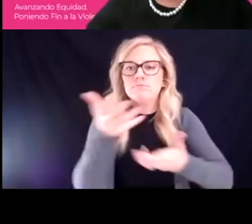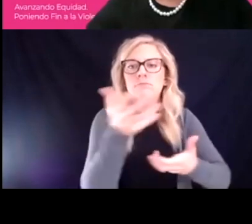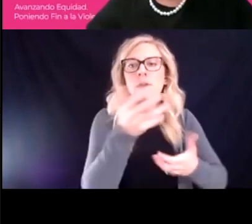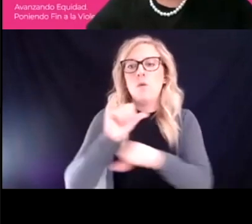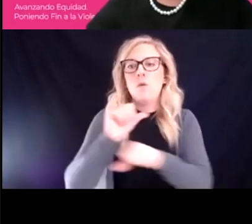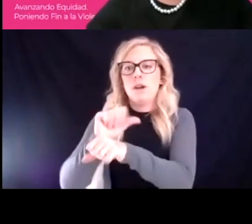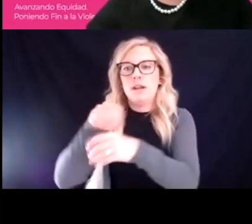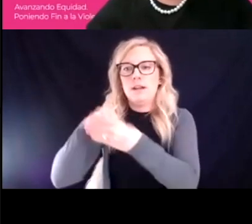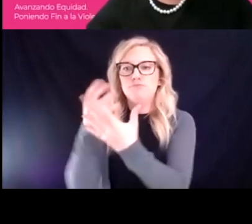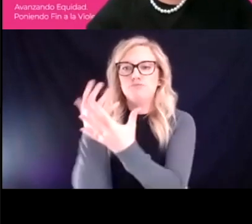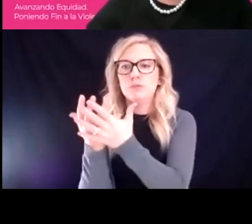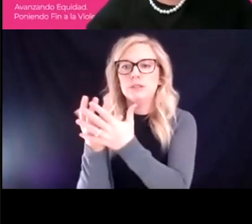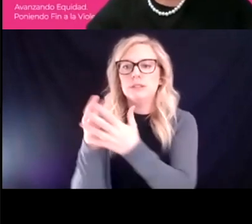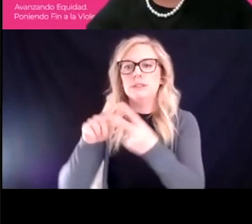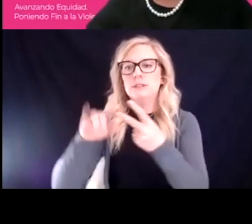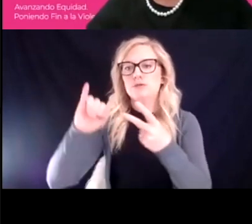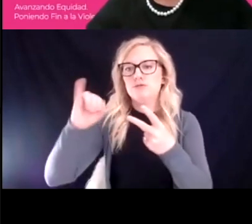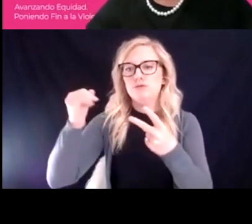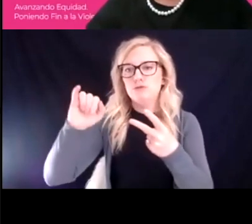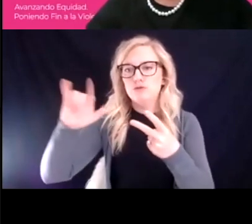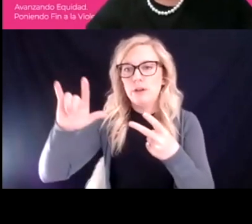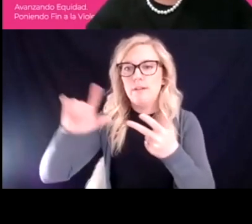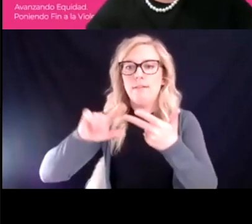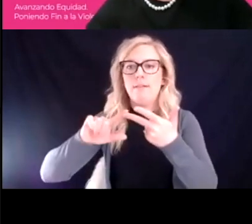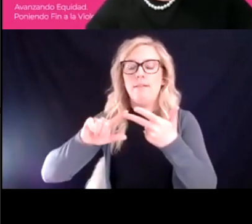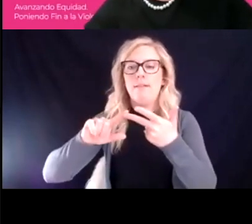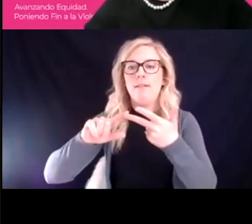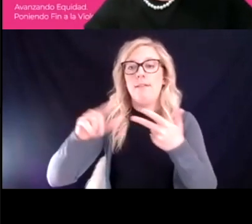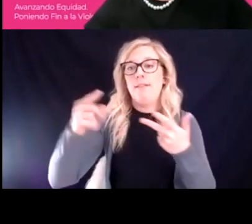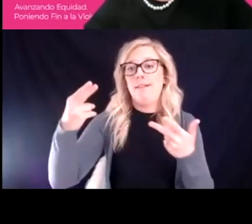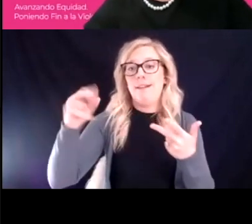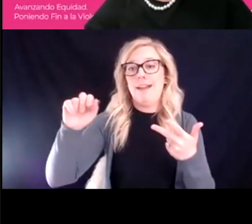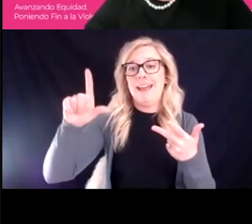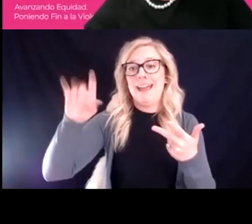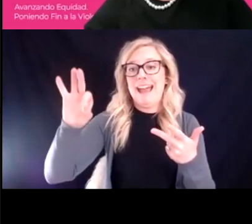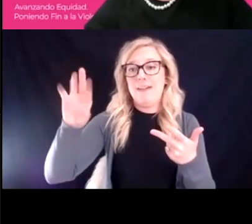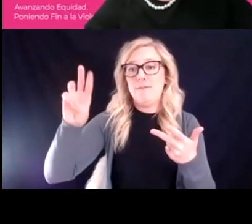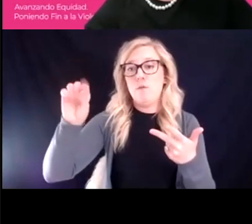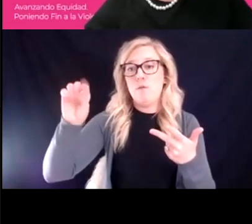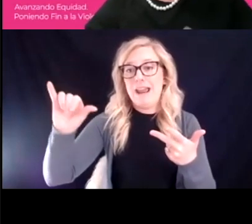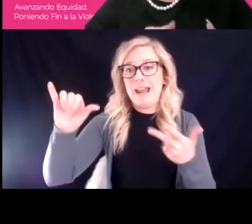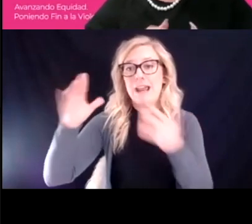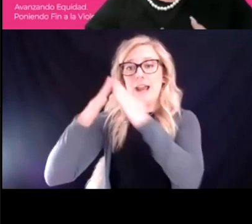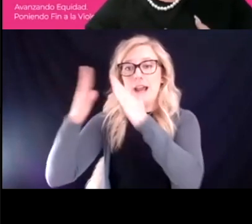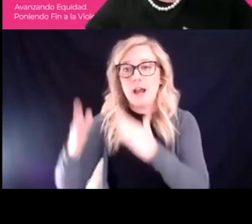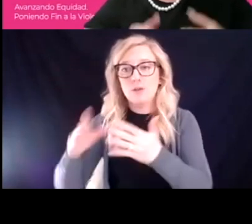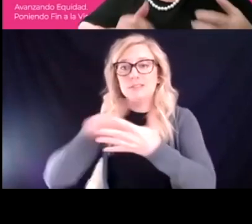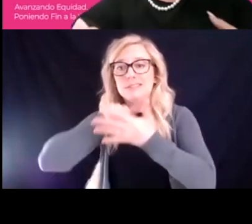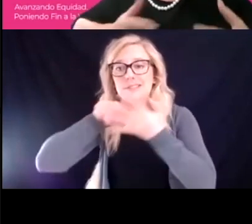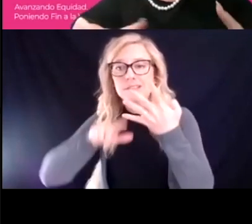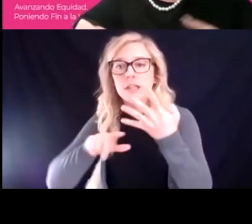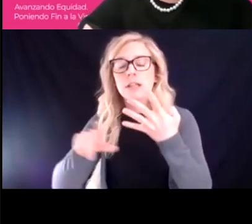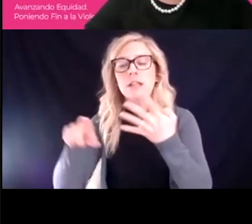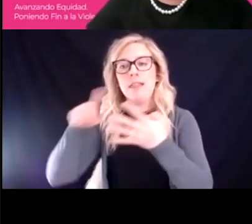and also in the halfway houses. That is where the people who are leaving